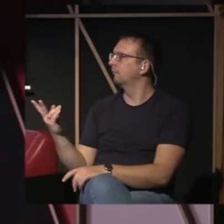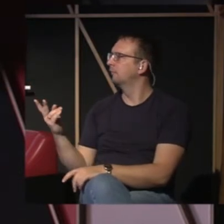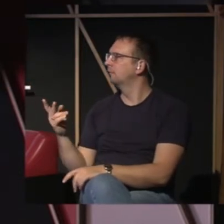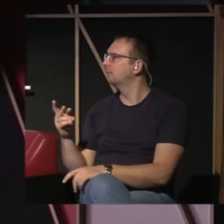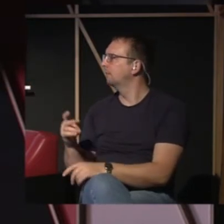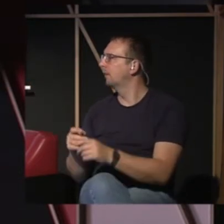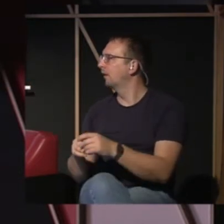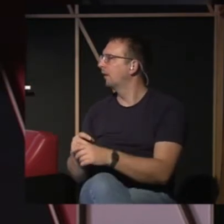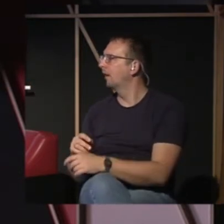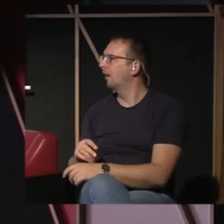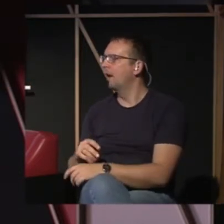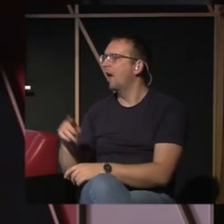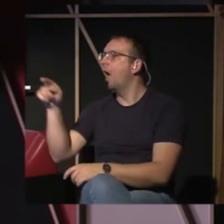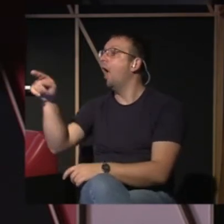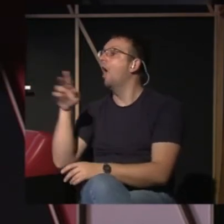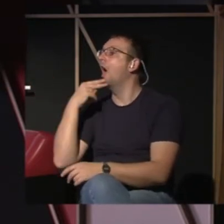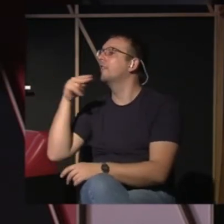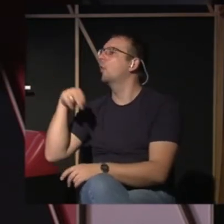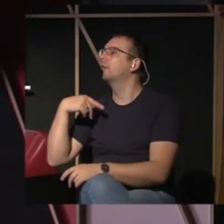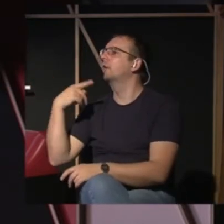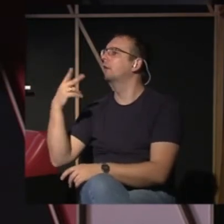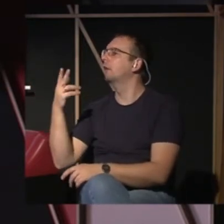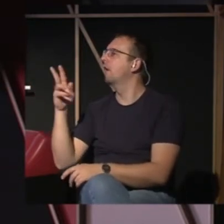we just give you the mic, Pavel, it's coming.